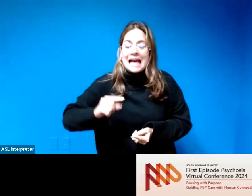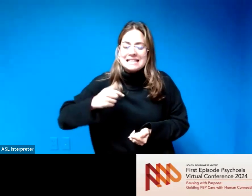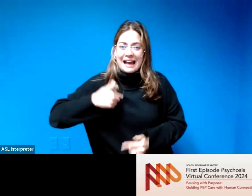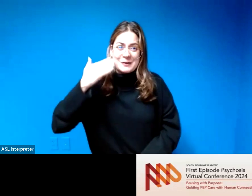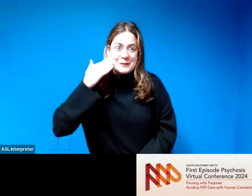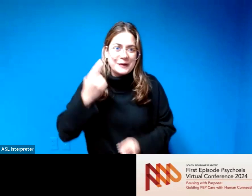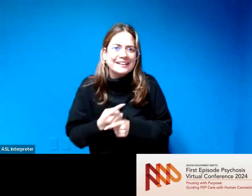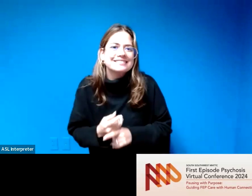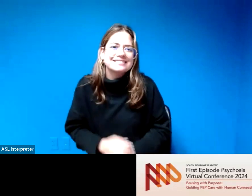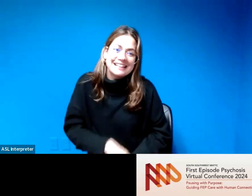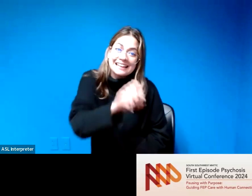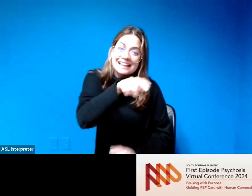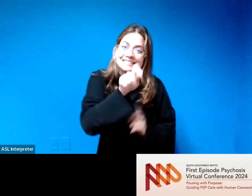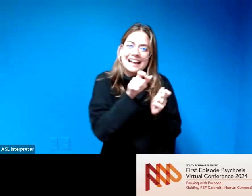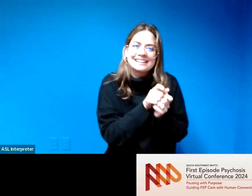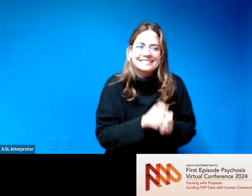exactly. Exactly.